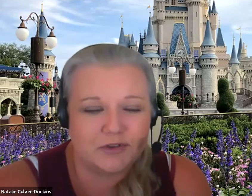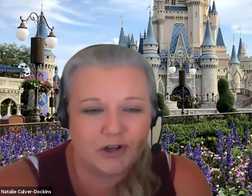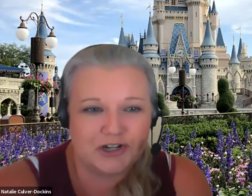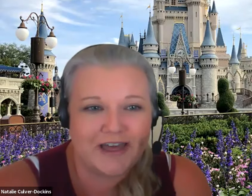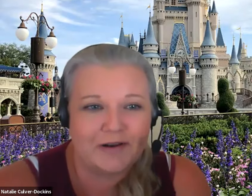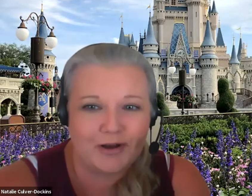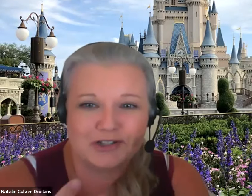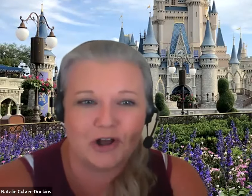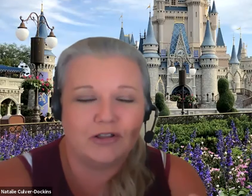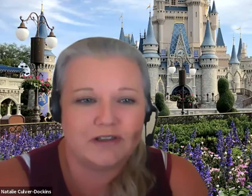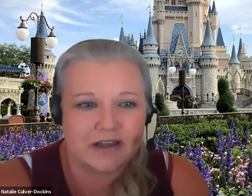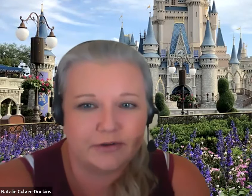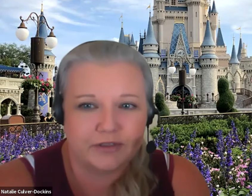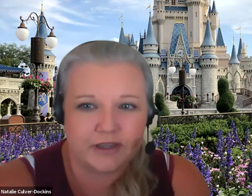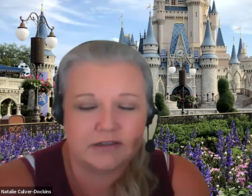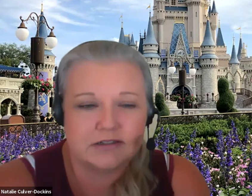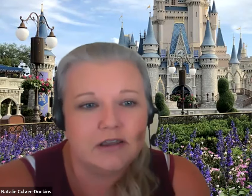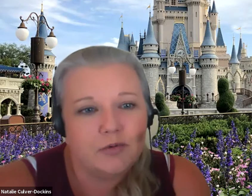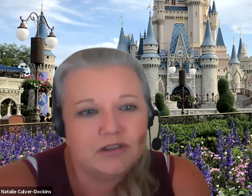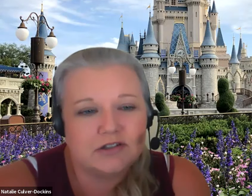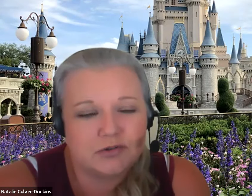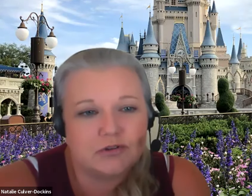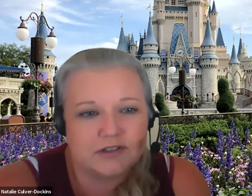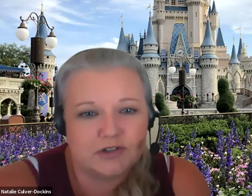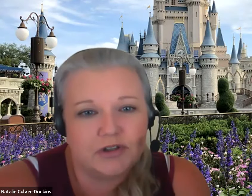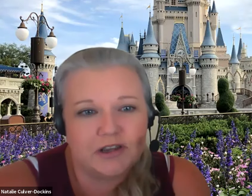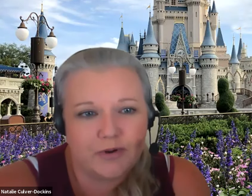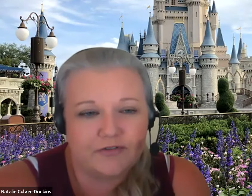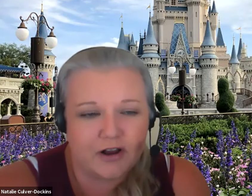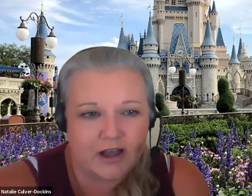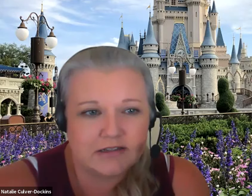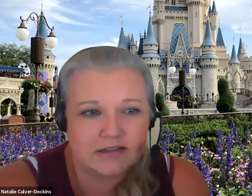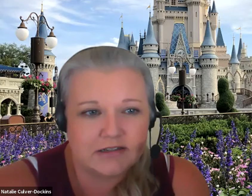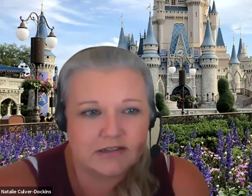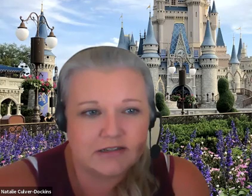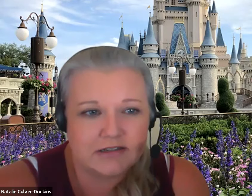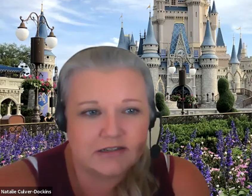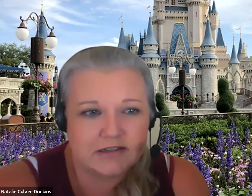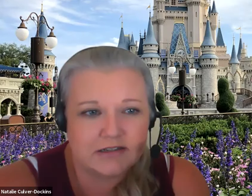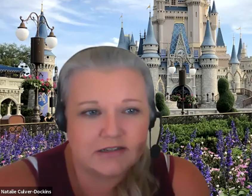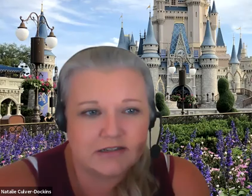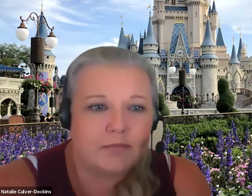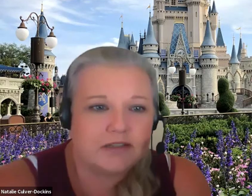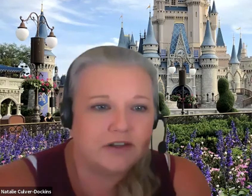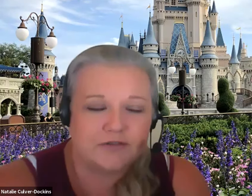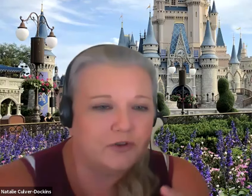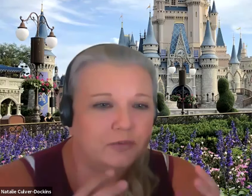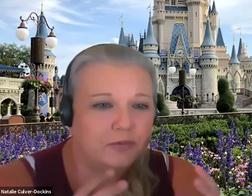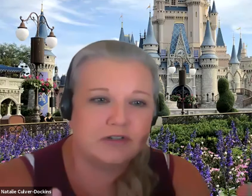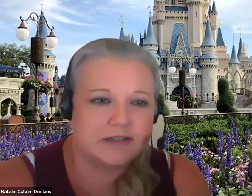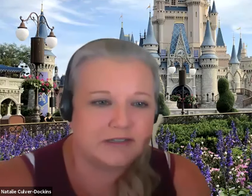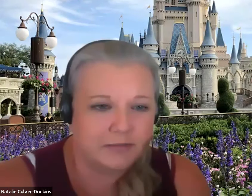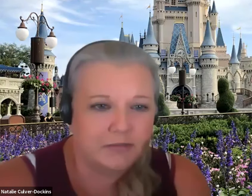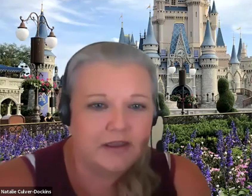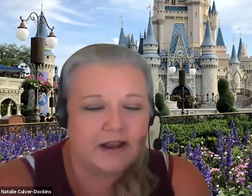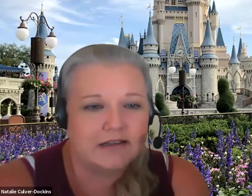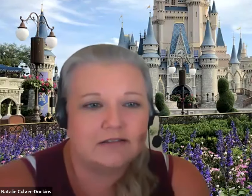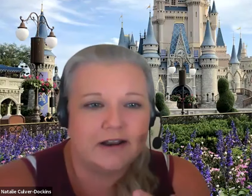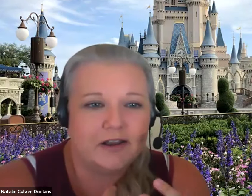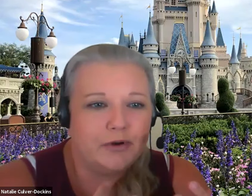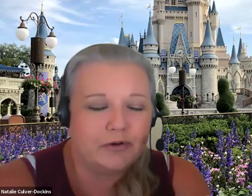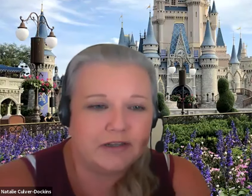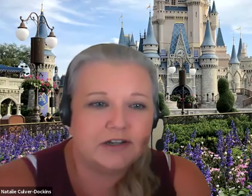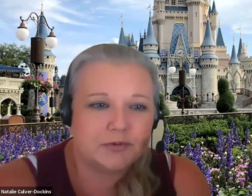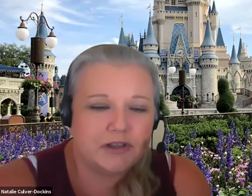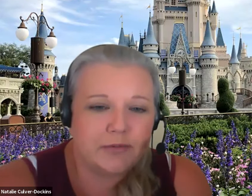process of launching that amongst all of these other things. What this tool is really a way for us It's a full-blown system that has a lot